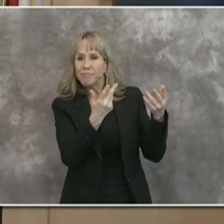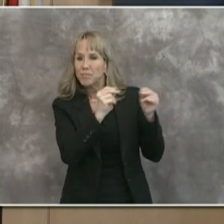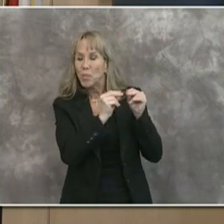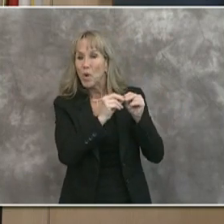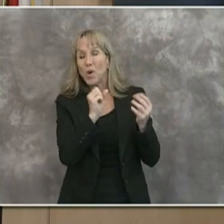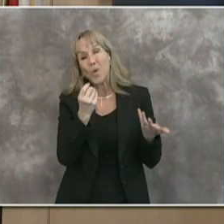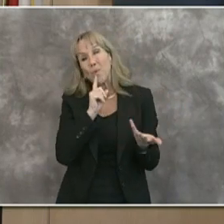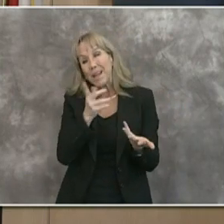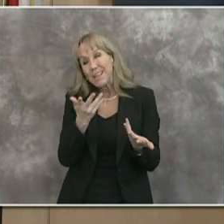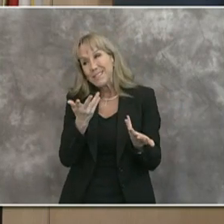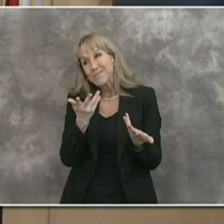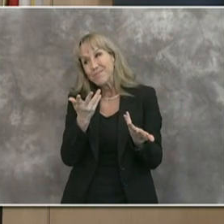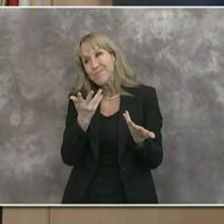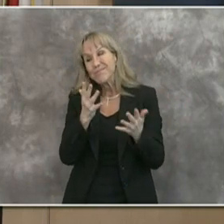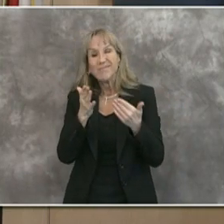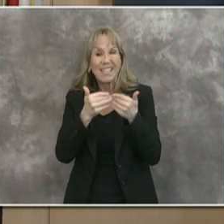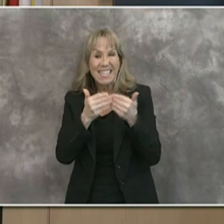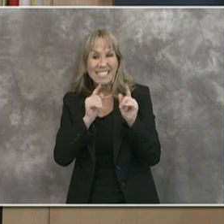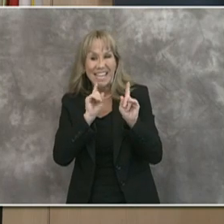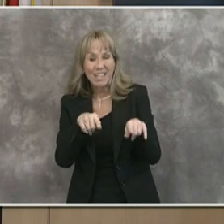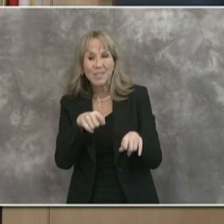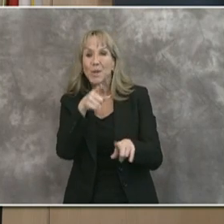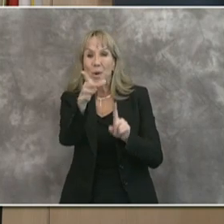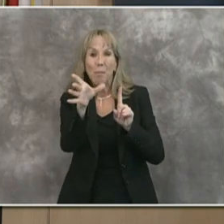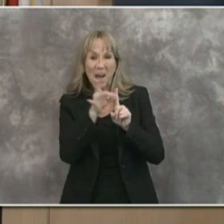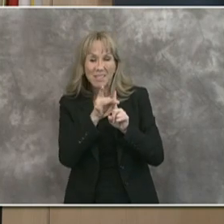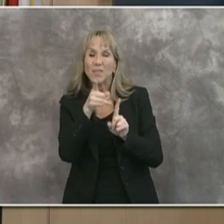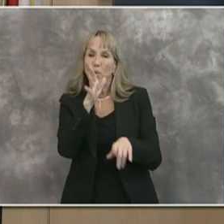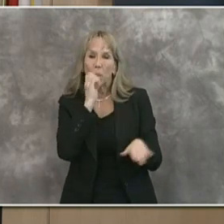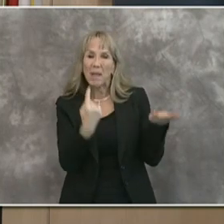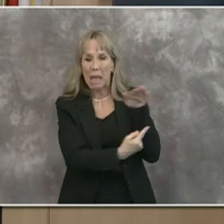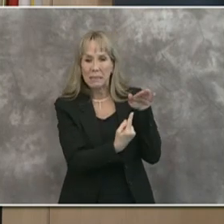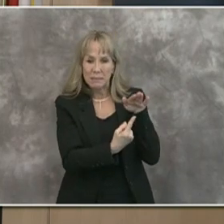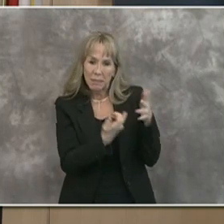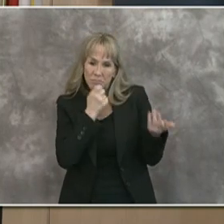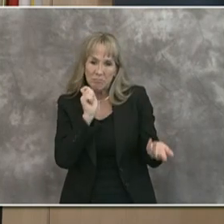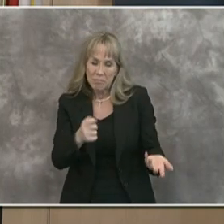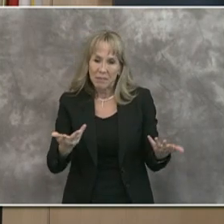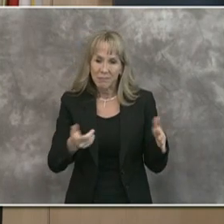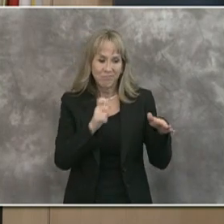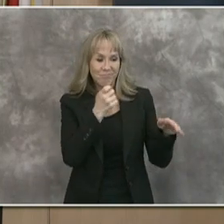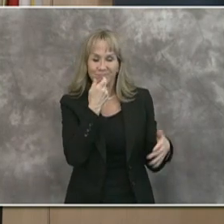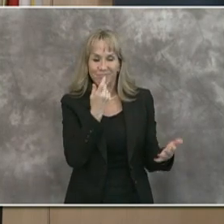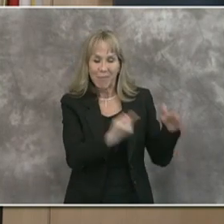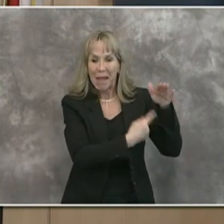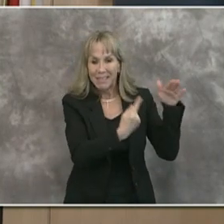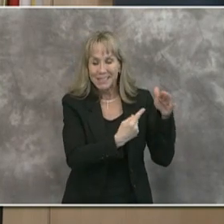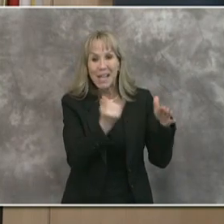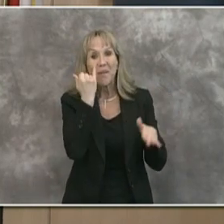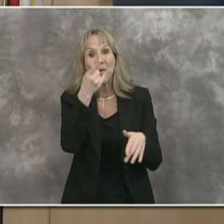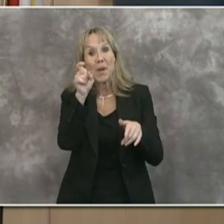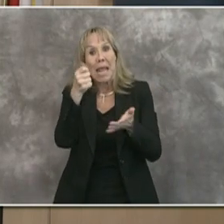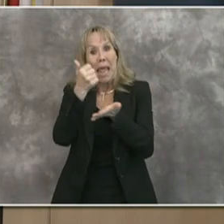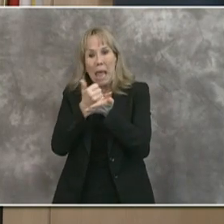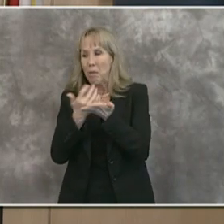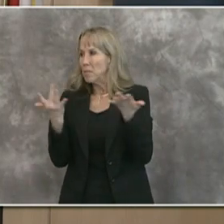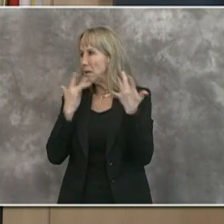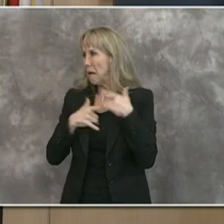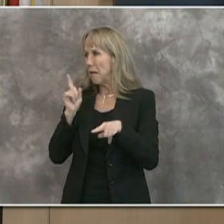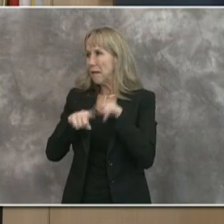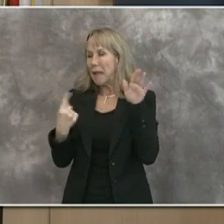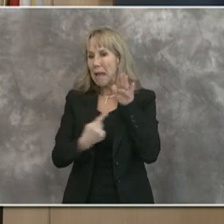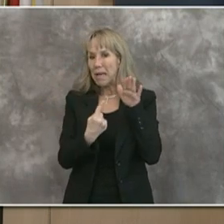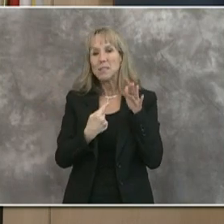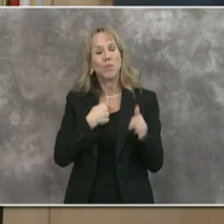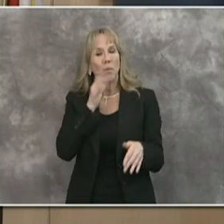easy answer is if you have a positive test, you're going to be isolated for a period of time. And if you need help with that, then the county actually has